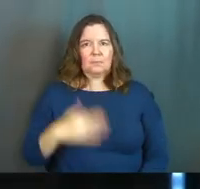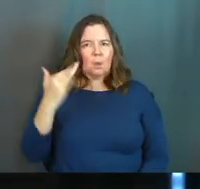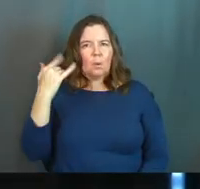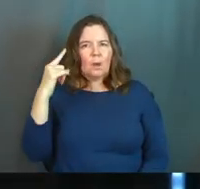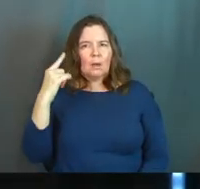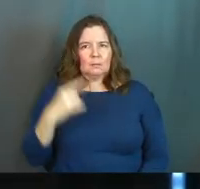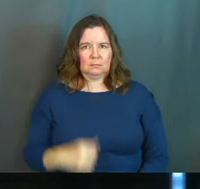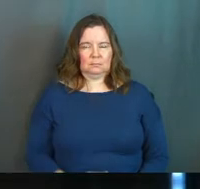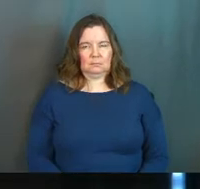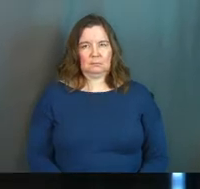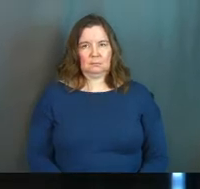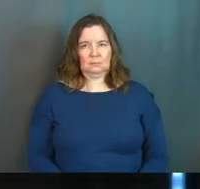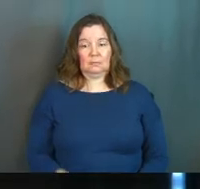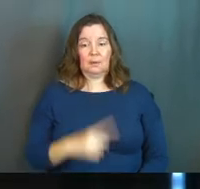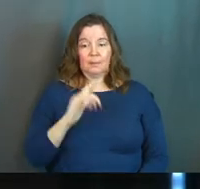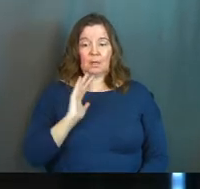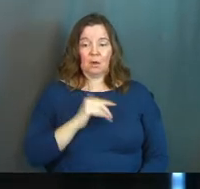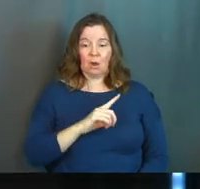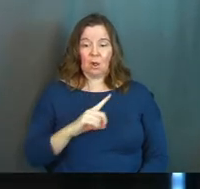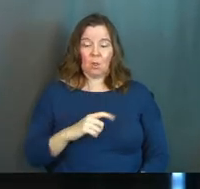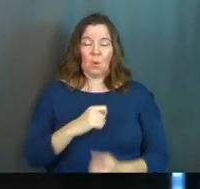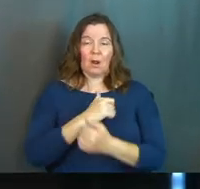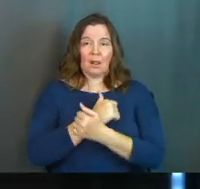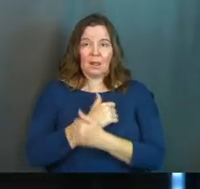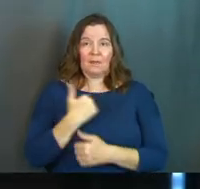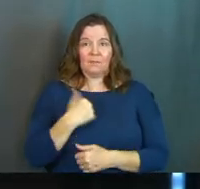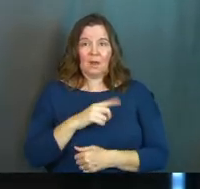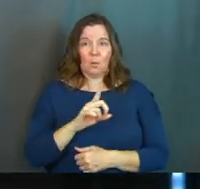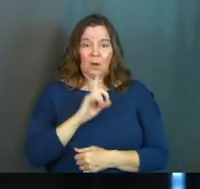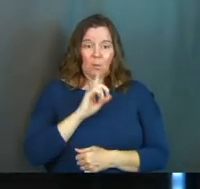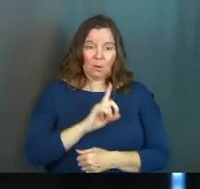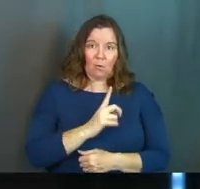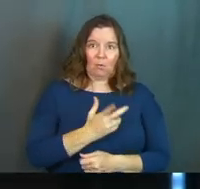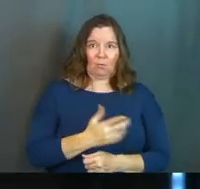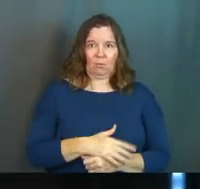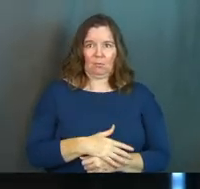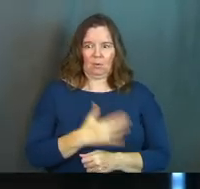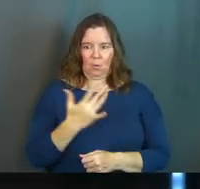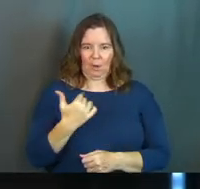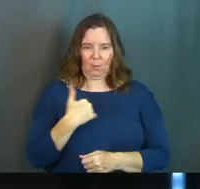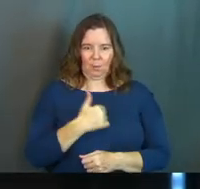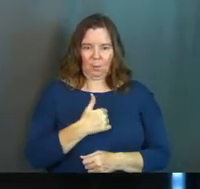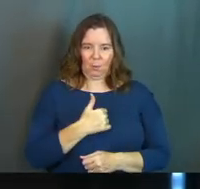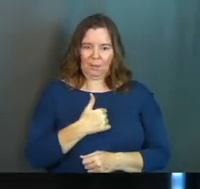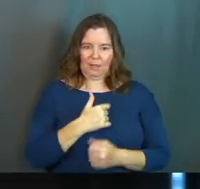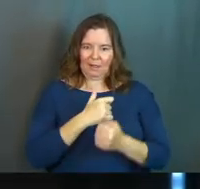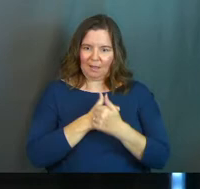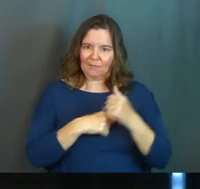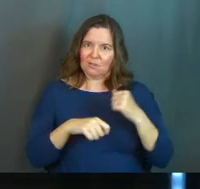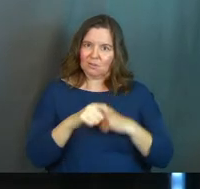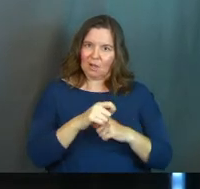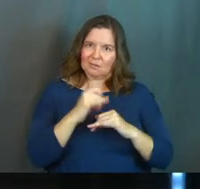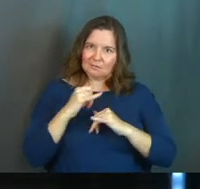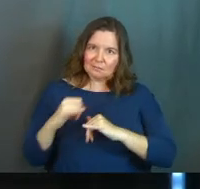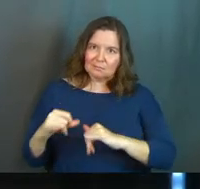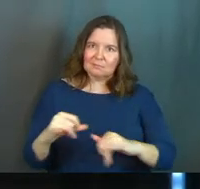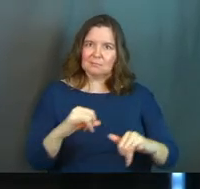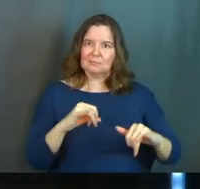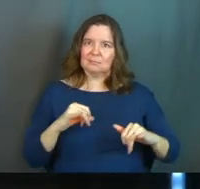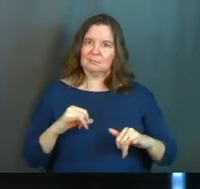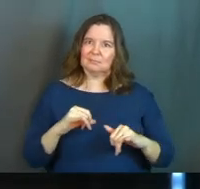Why? Because our Lord loved us where we were. Why in the world wouldn't we love each other where we